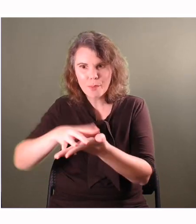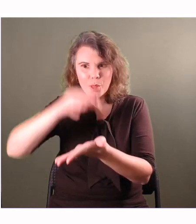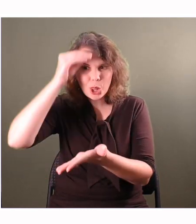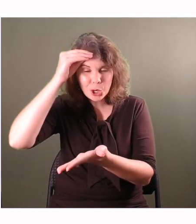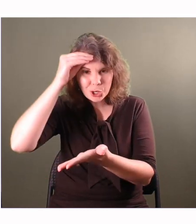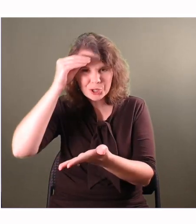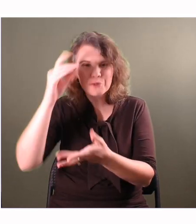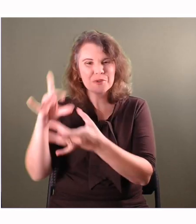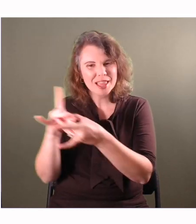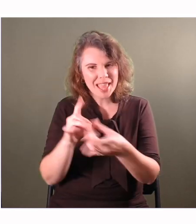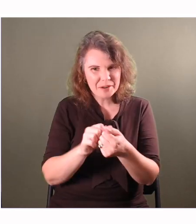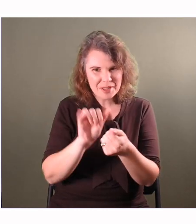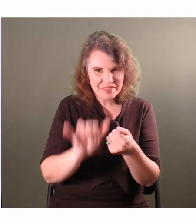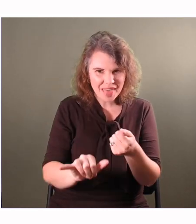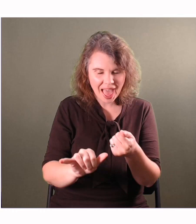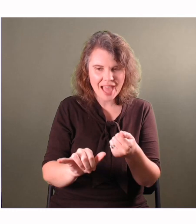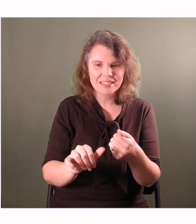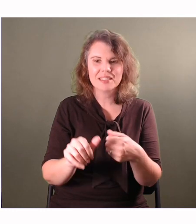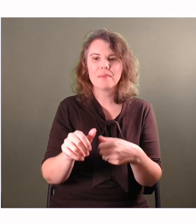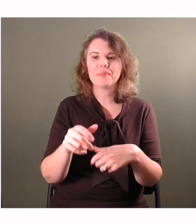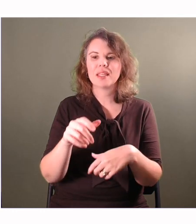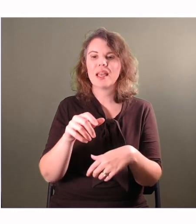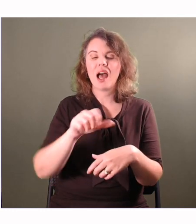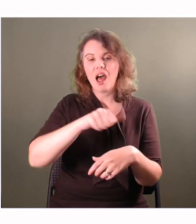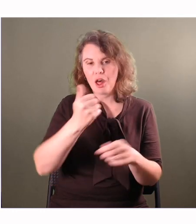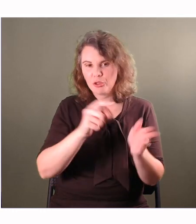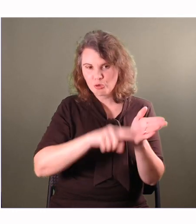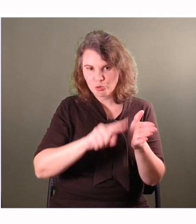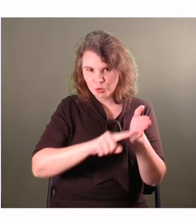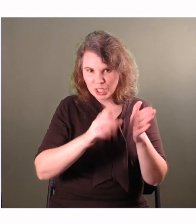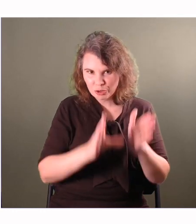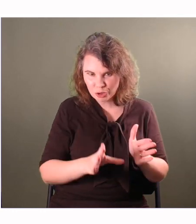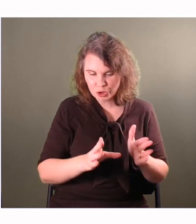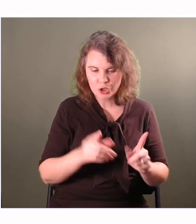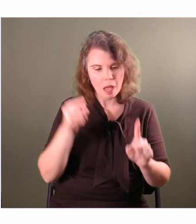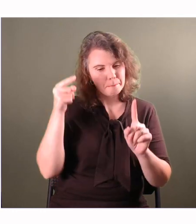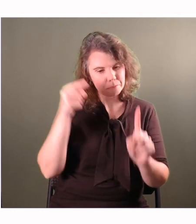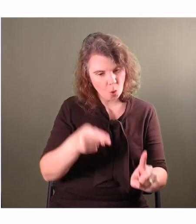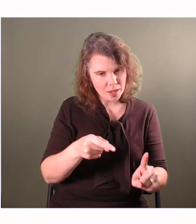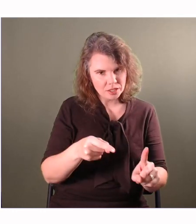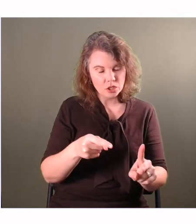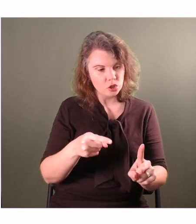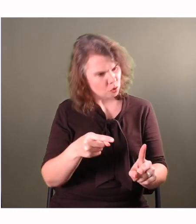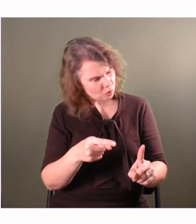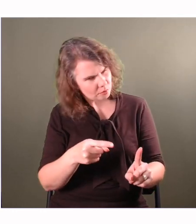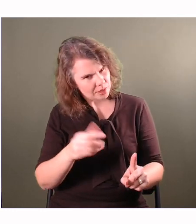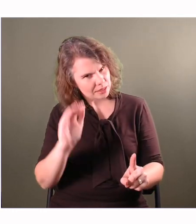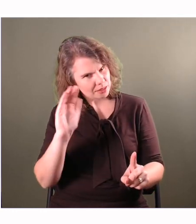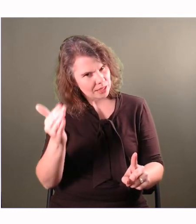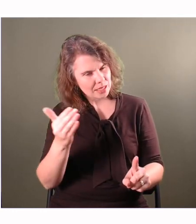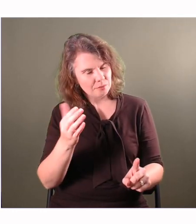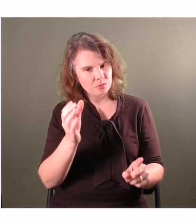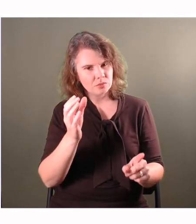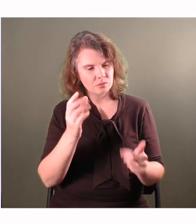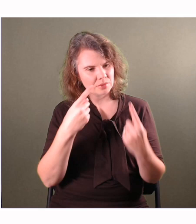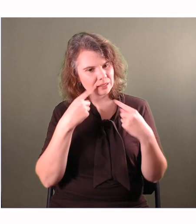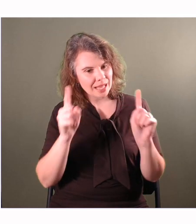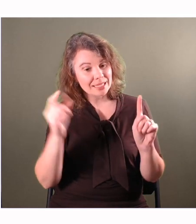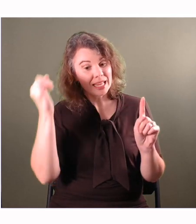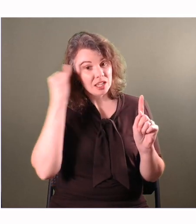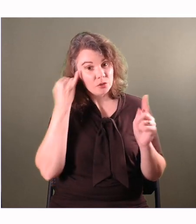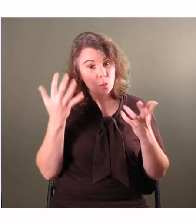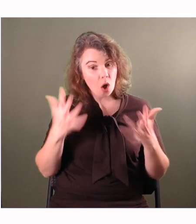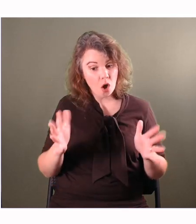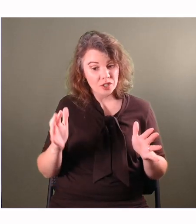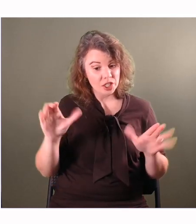generalizations. Related to this, Seidenberg and Zevin point to the paradox of success. If you already can